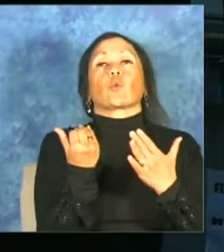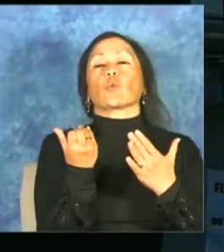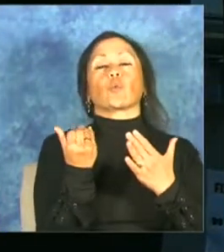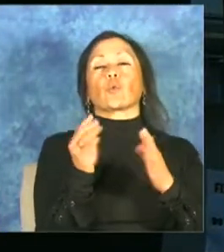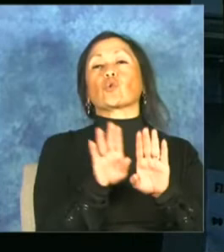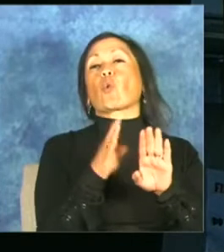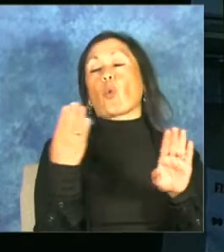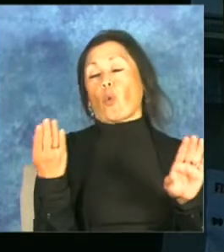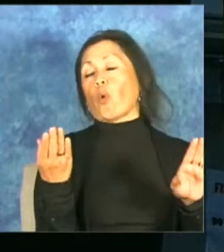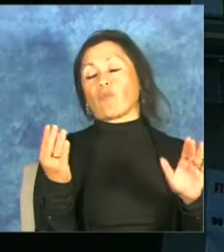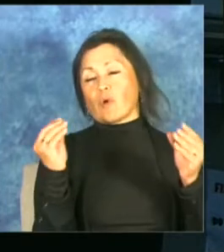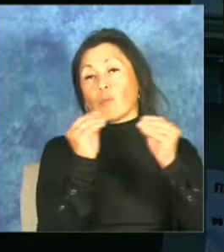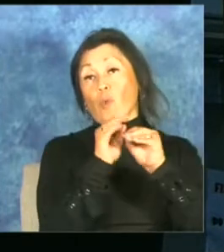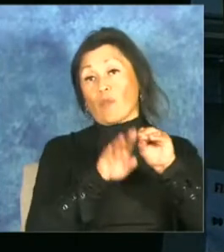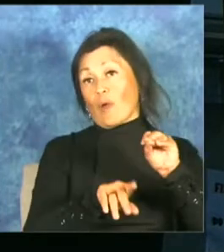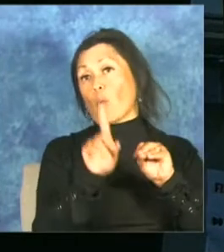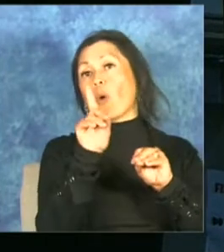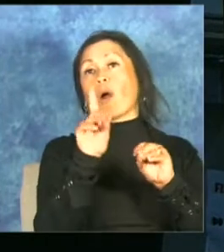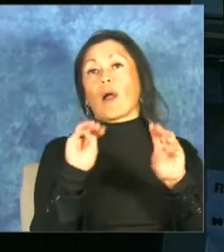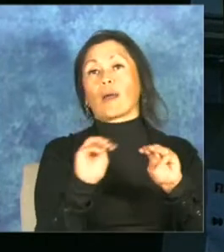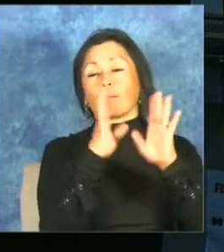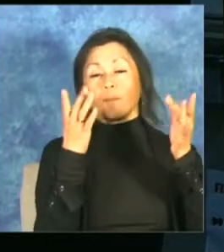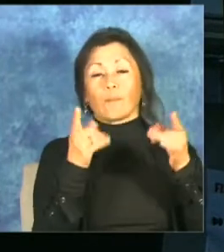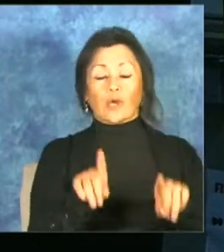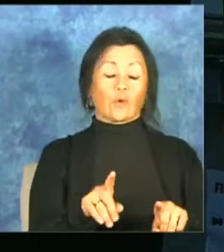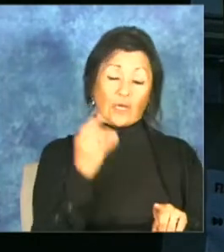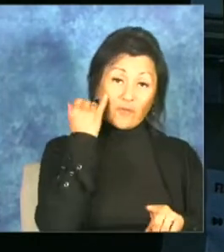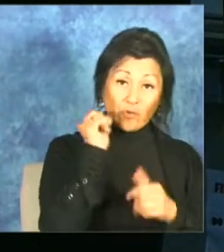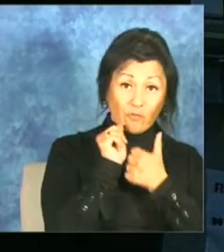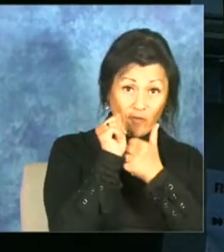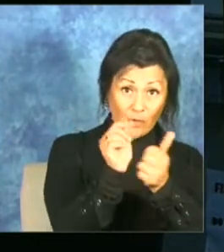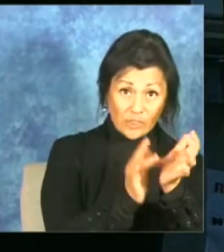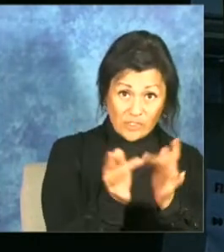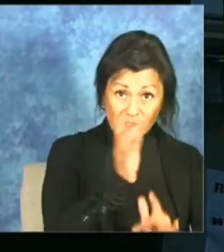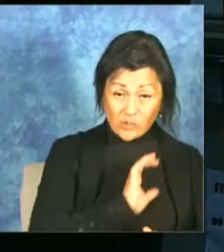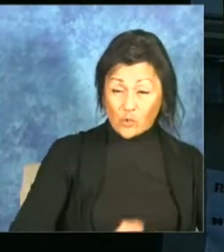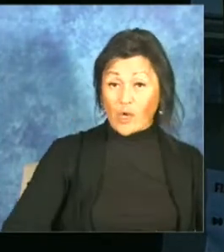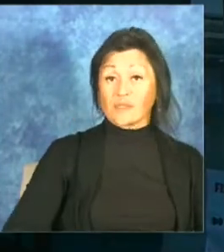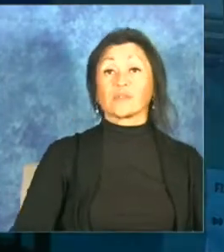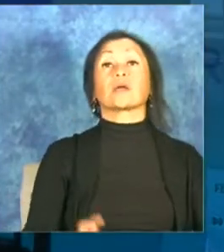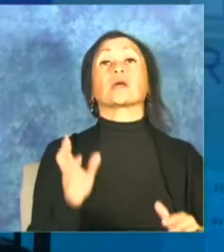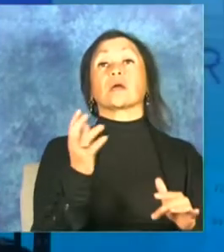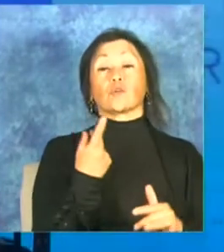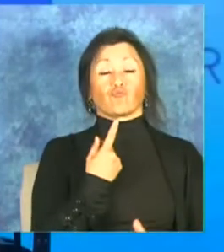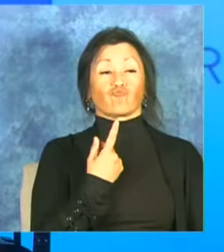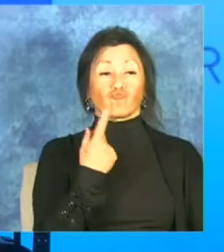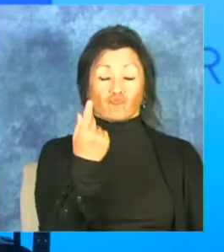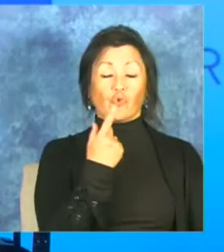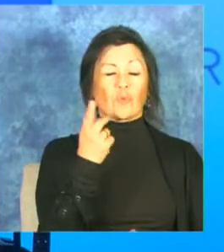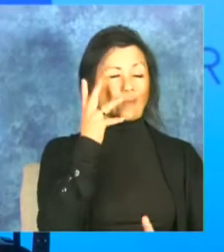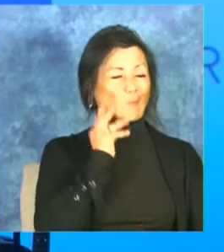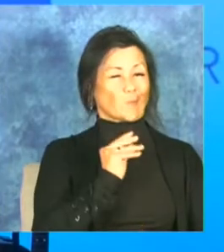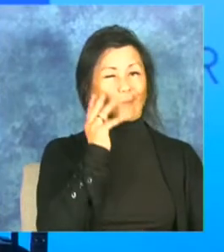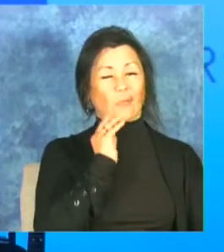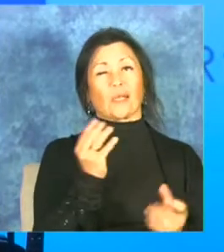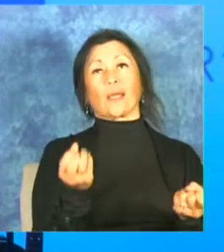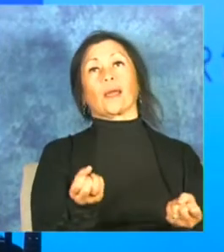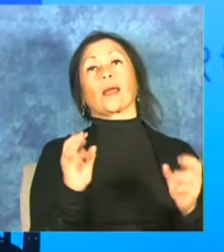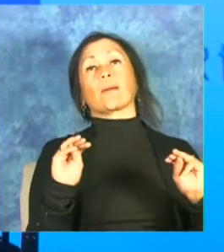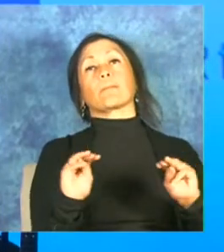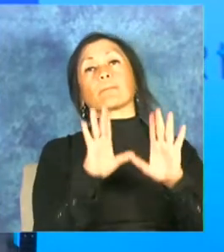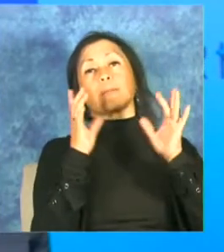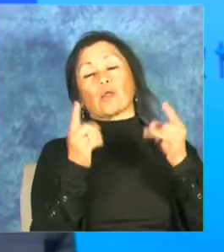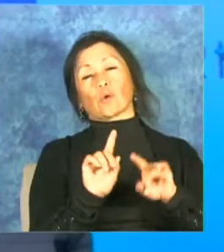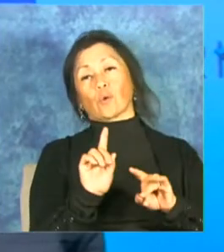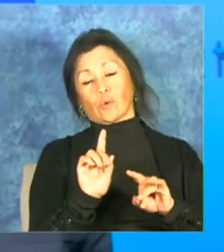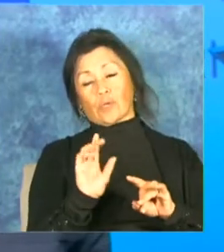miracles to occur in your life. And if you've lived for Christ very long, you, like I, have experienced miracles in